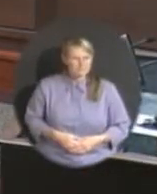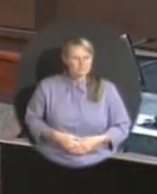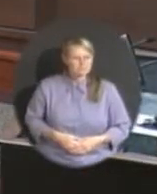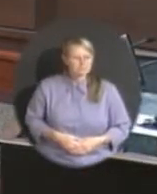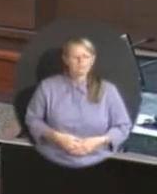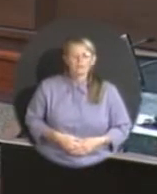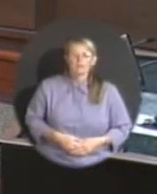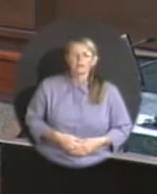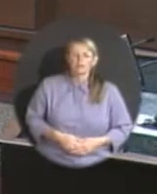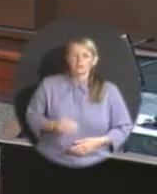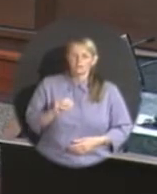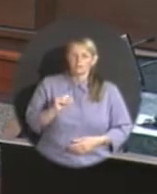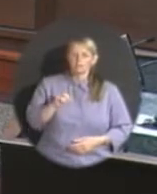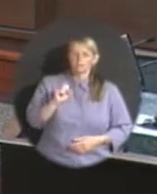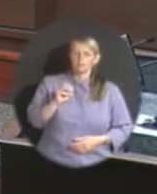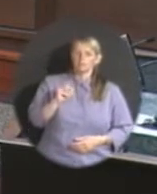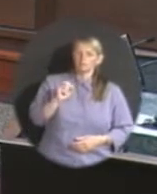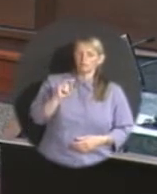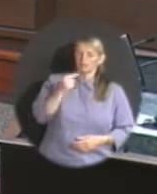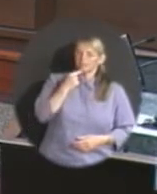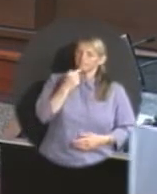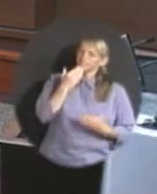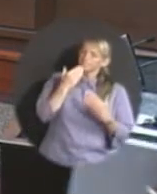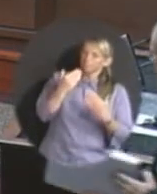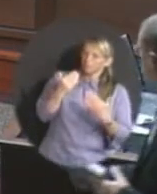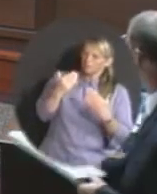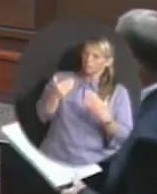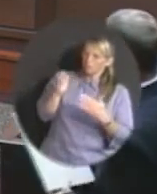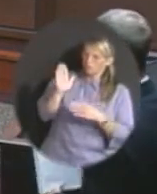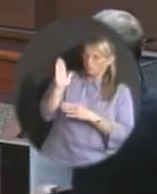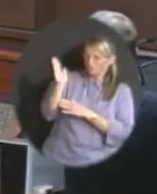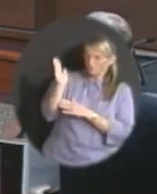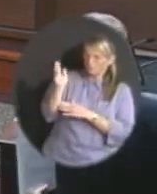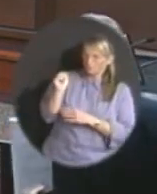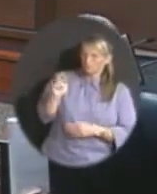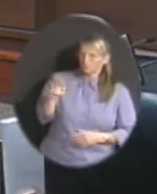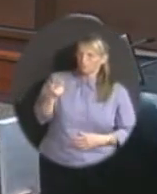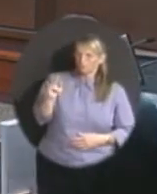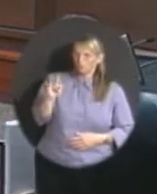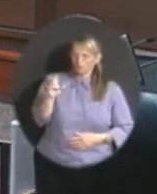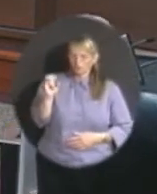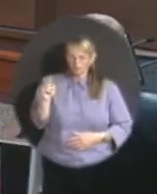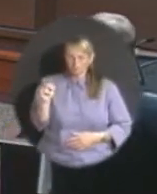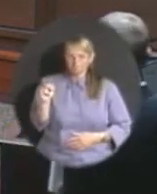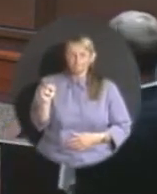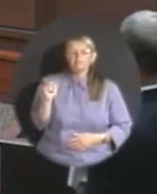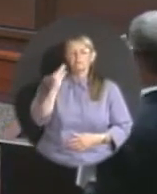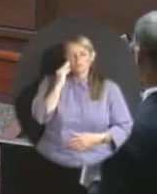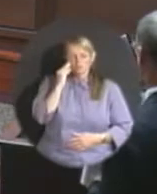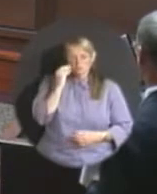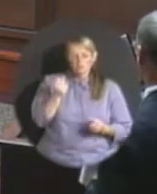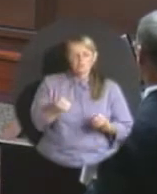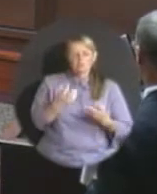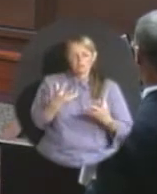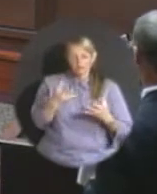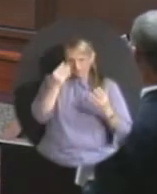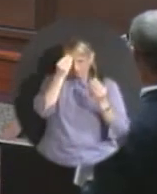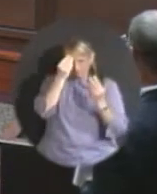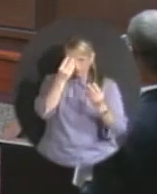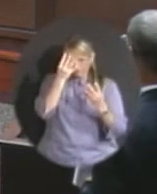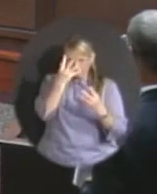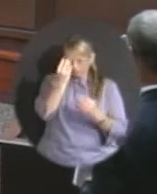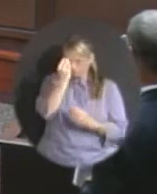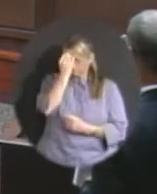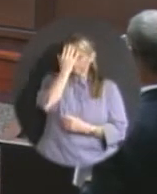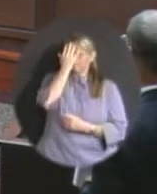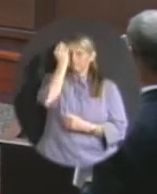right, well, I appreciate your presentation. It is a lot of information to absorb, and I know every year some of